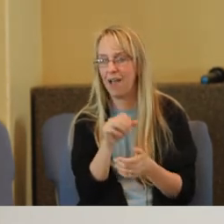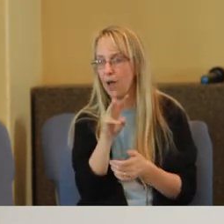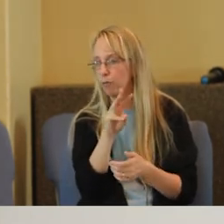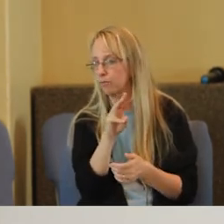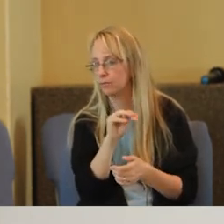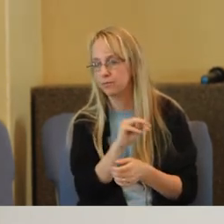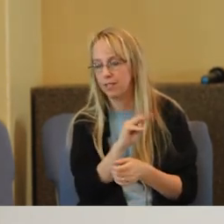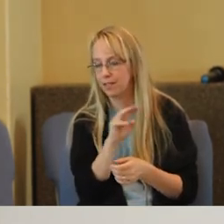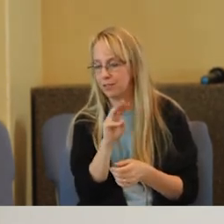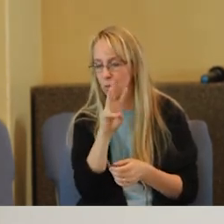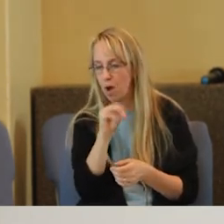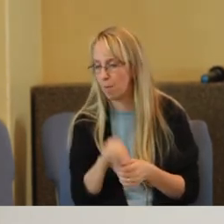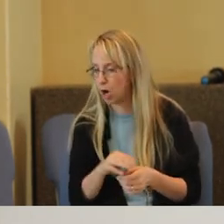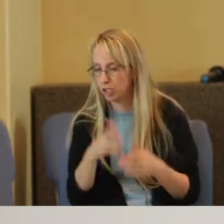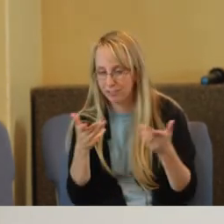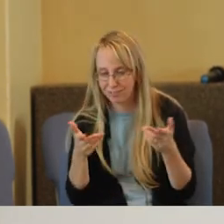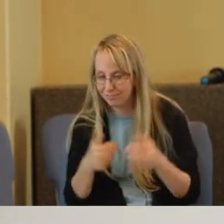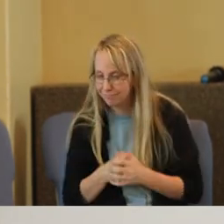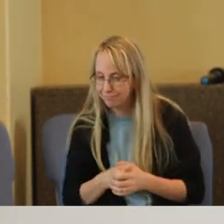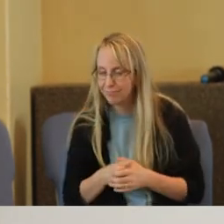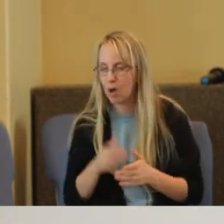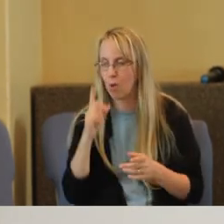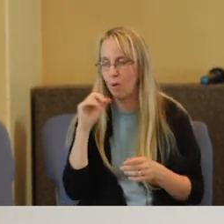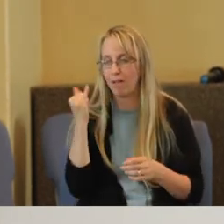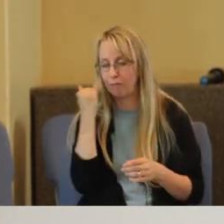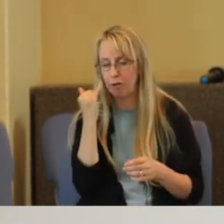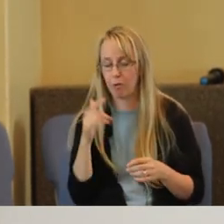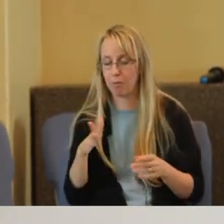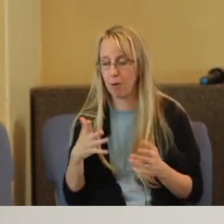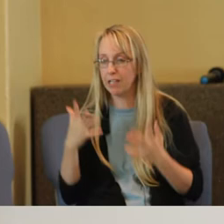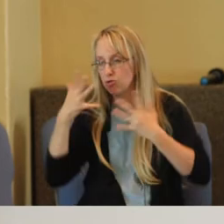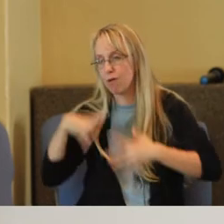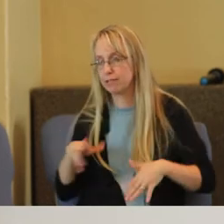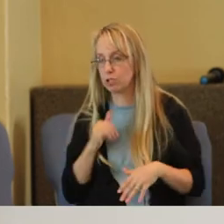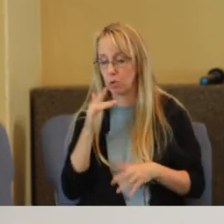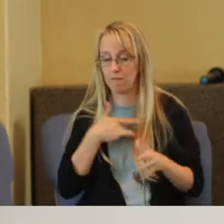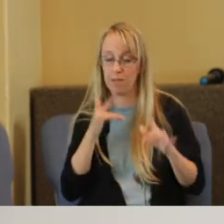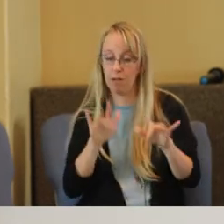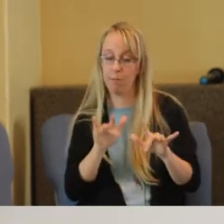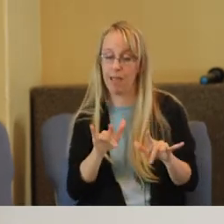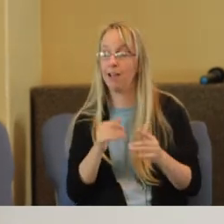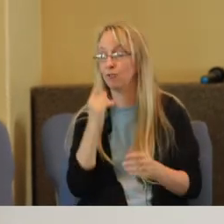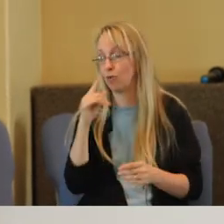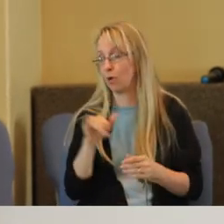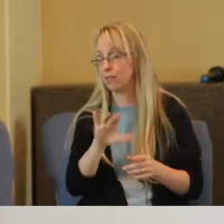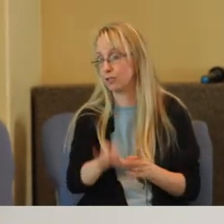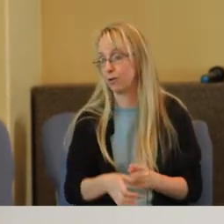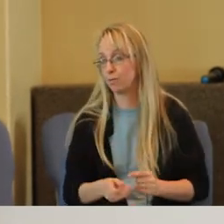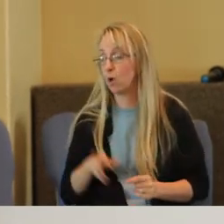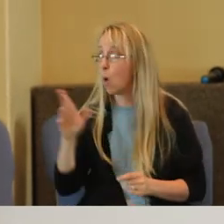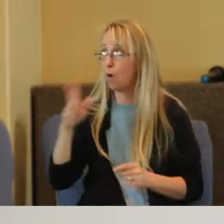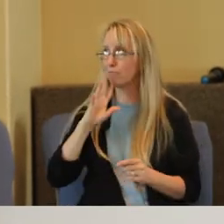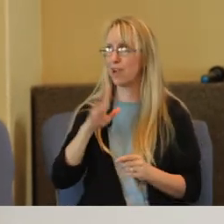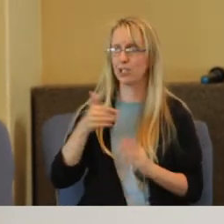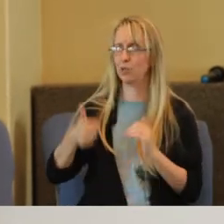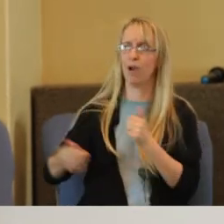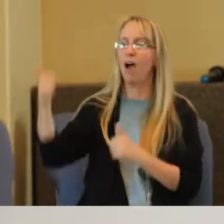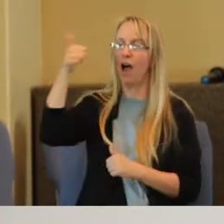circumstance, or if you're talking to a high executive on Wall Street. It doesn't make any difference anywhere in